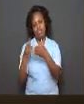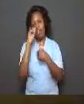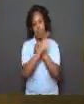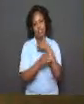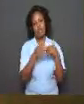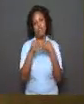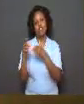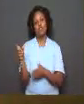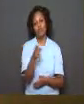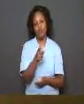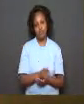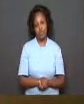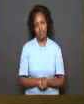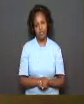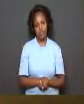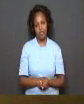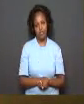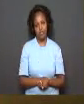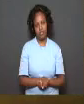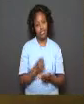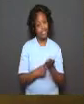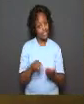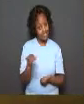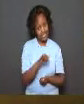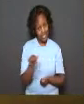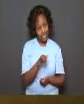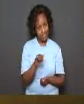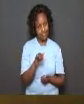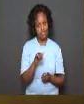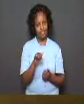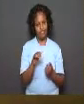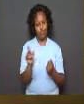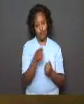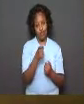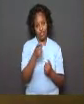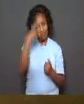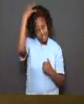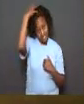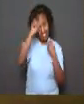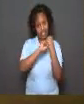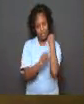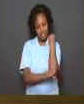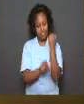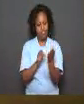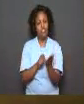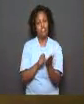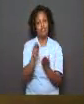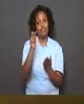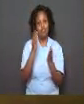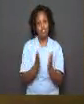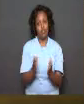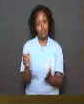nation. In this kind of state formation, democratic